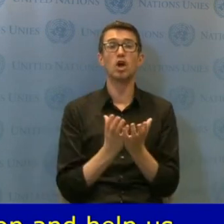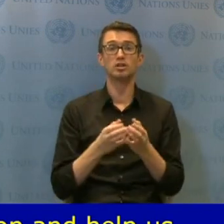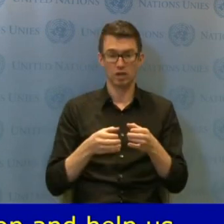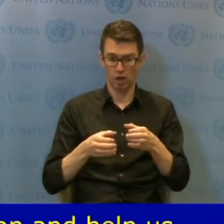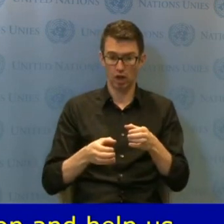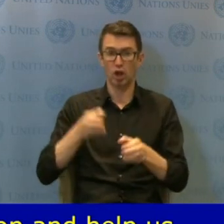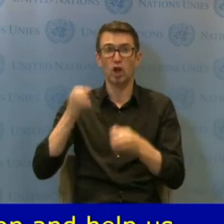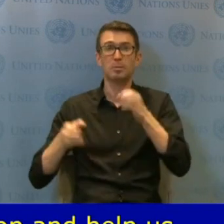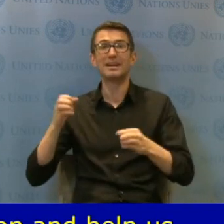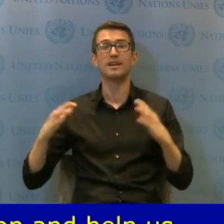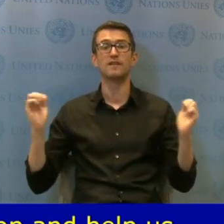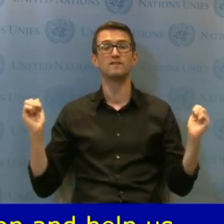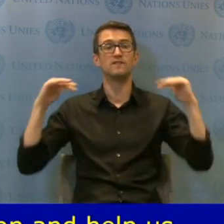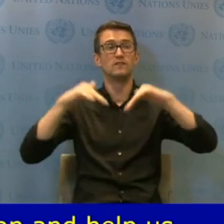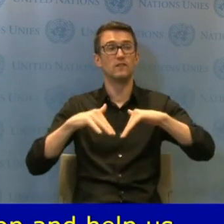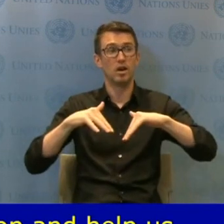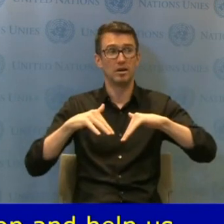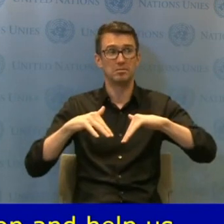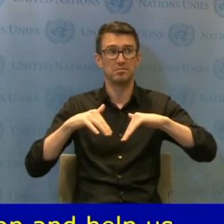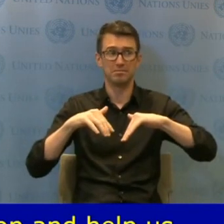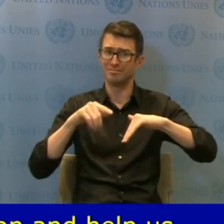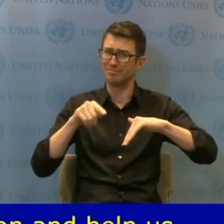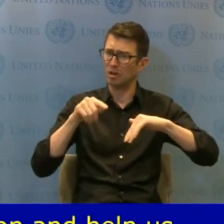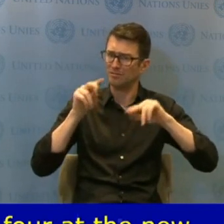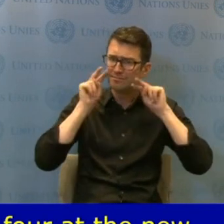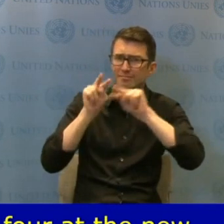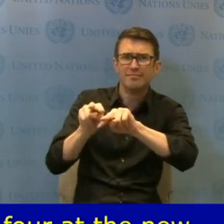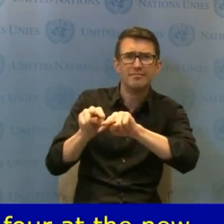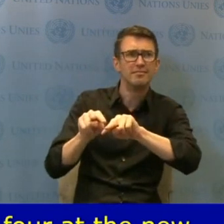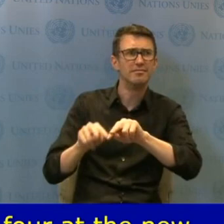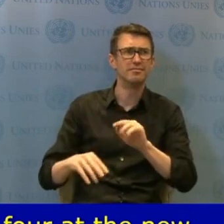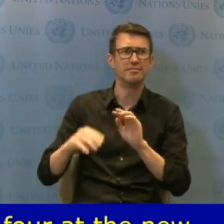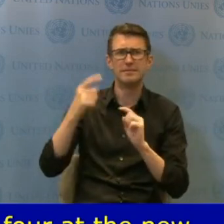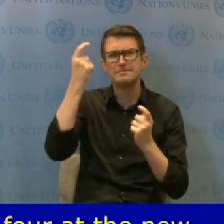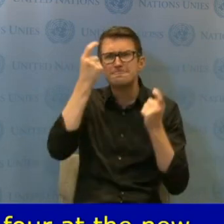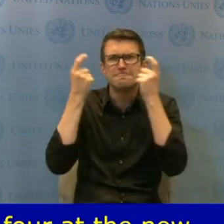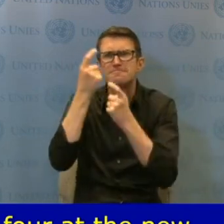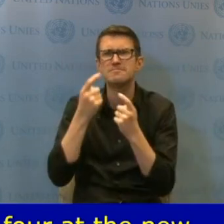and let us help our colleagues in urban planning make cities that love us back. Thank you.